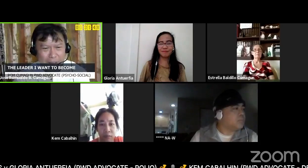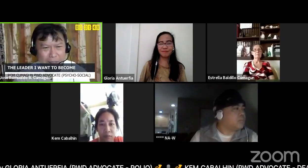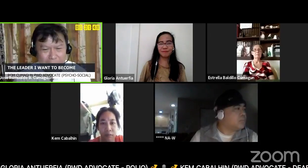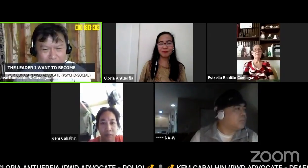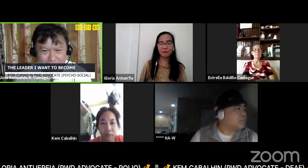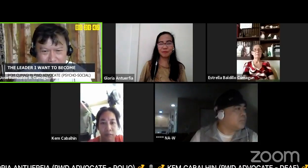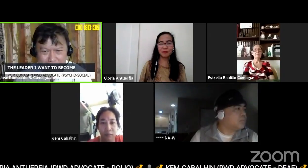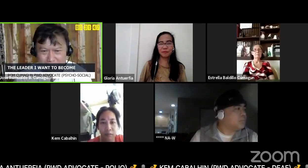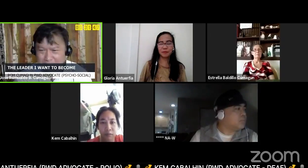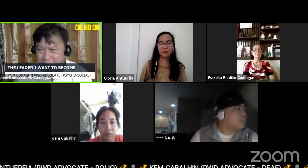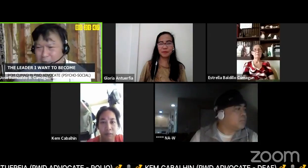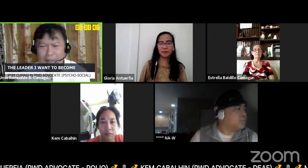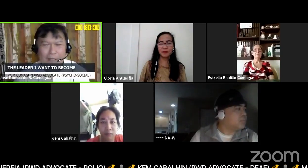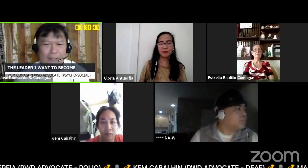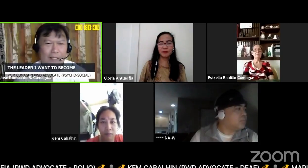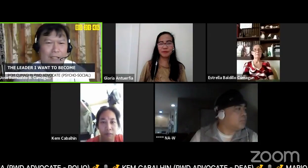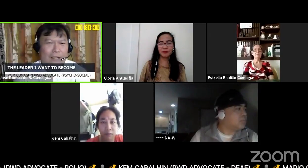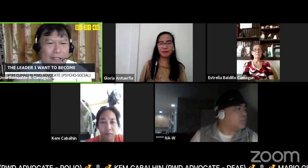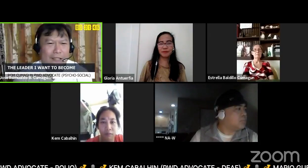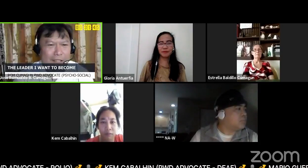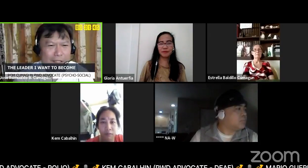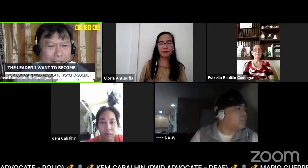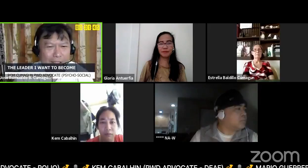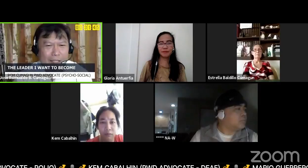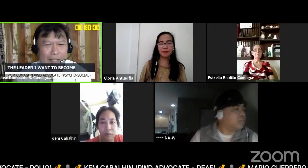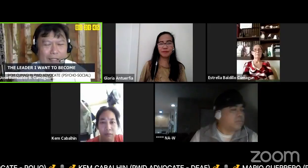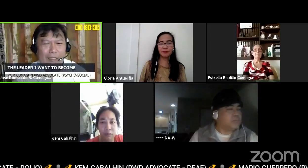2015, 16, 17, 18. So